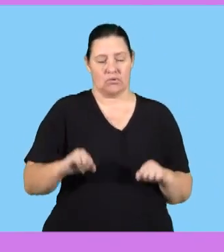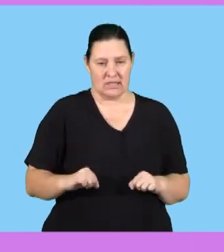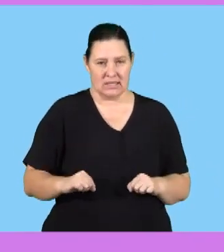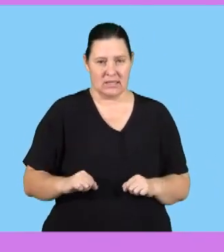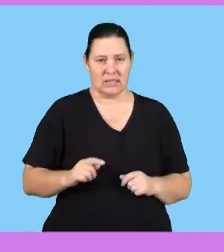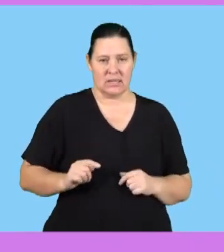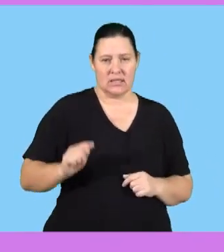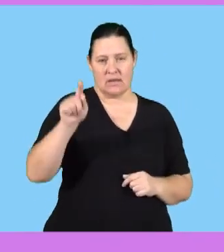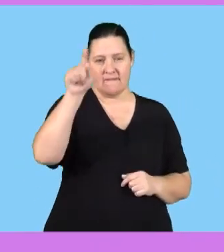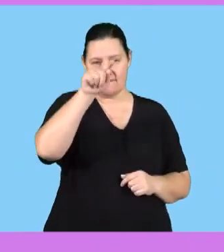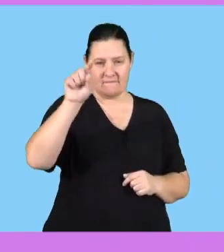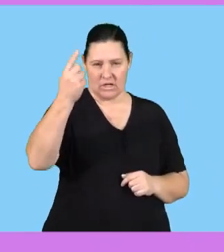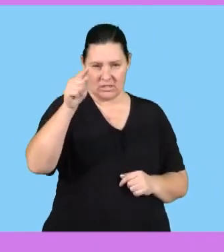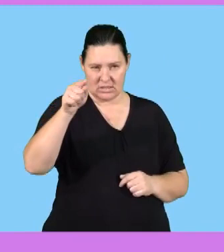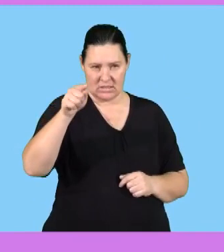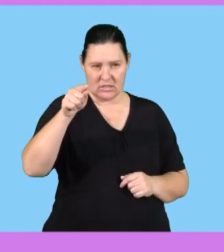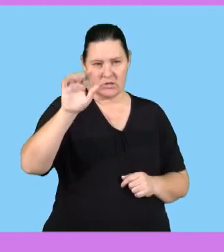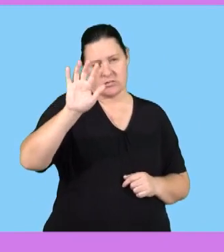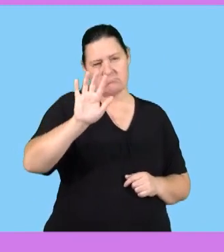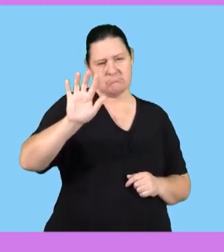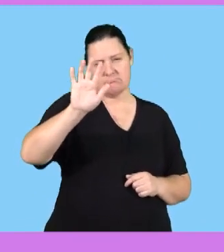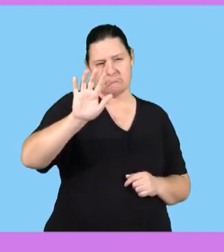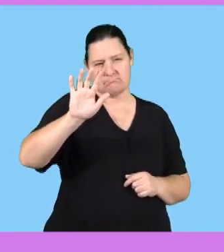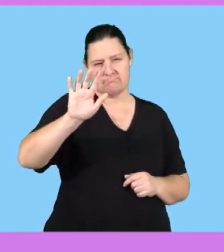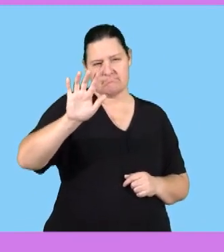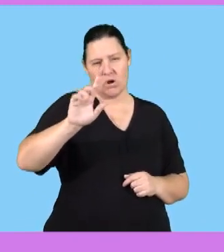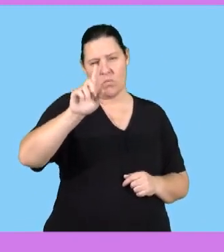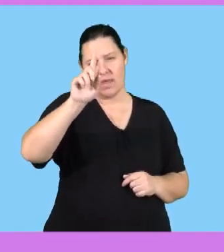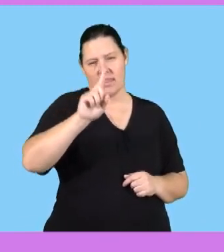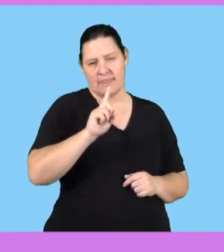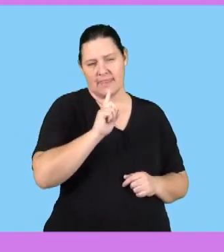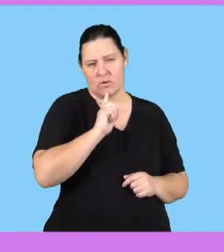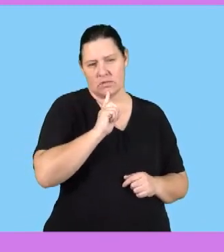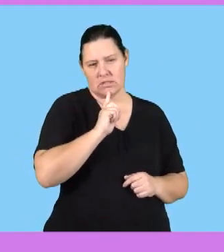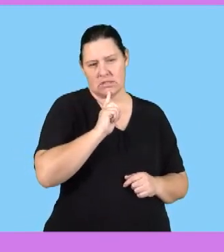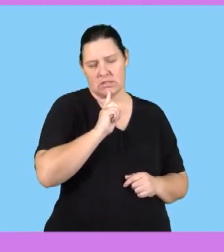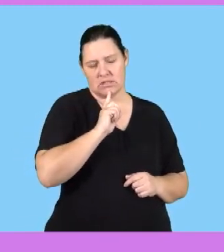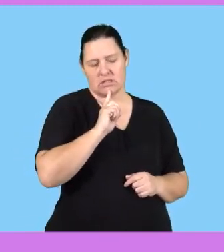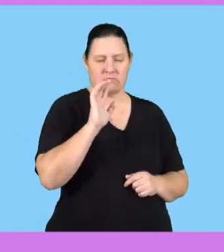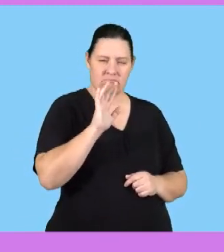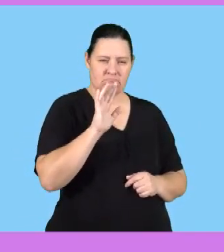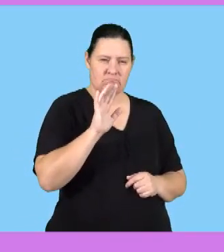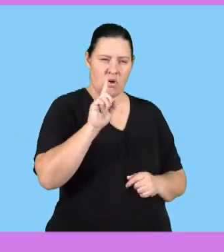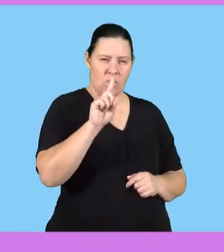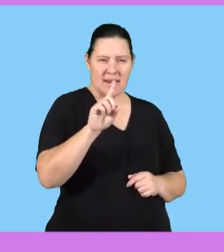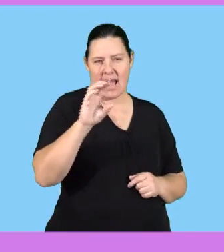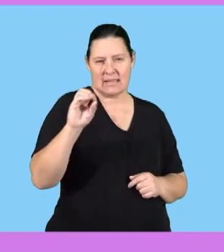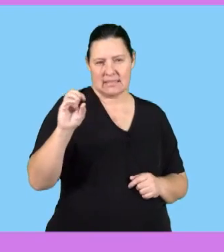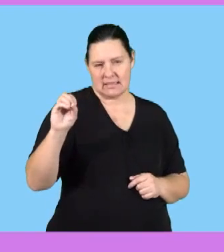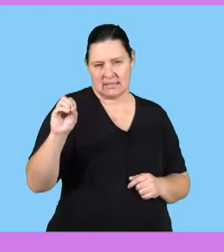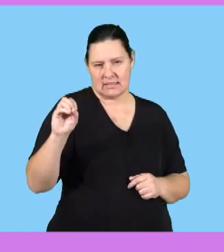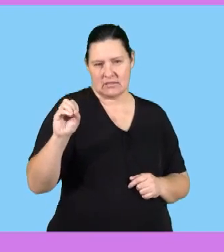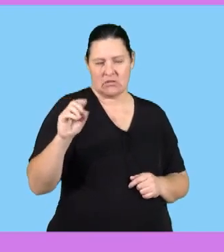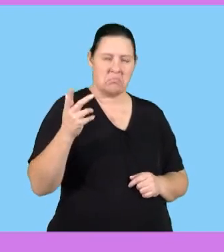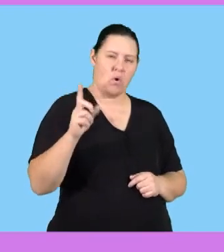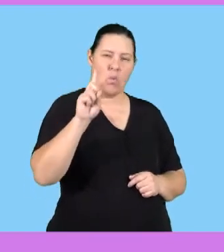we agree that will be, I'm looking at this point here, more or less 1,000 and just below 1,100. So I'll